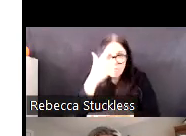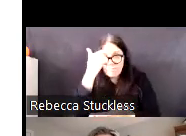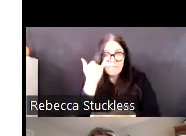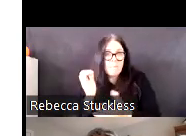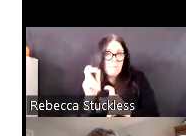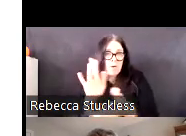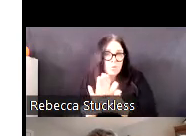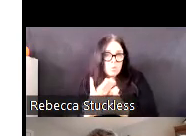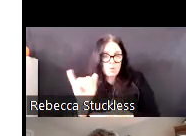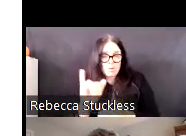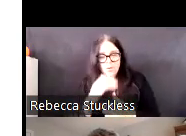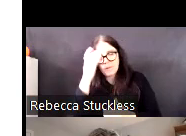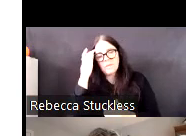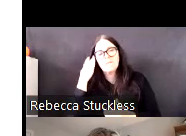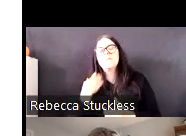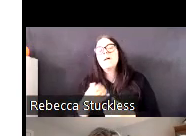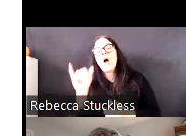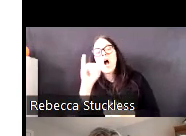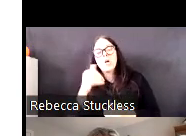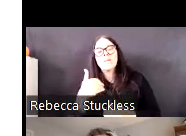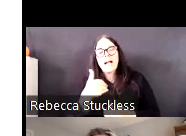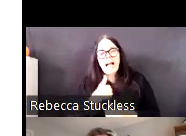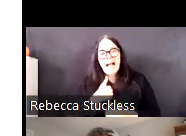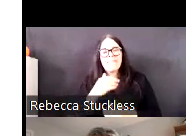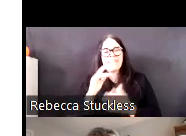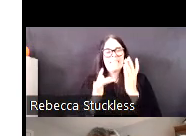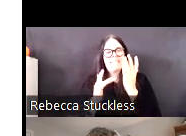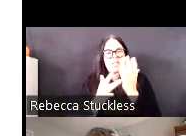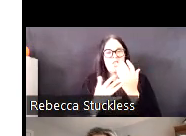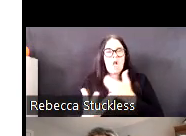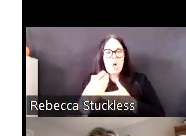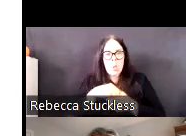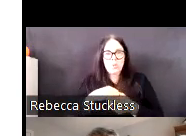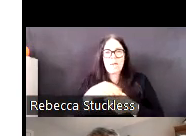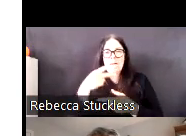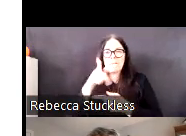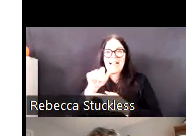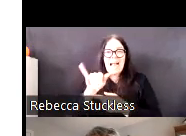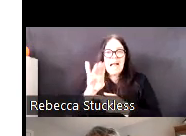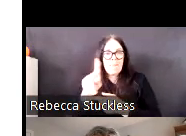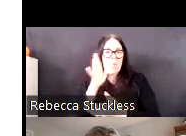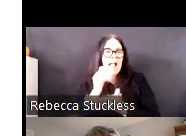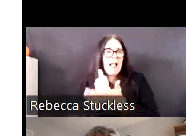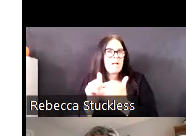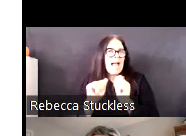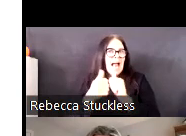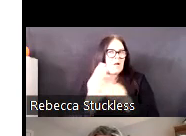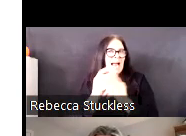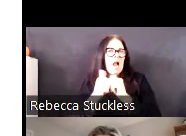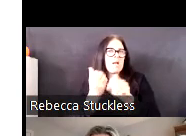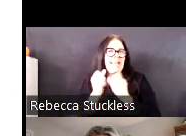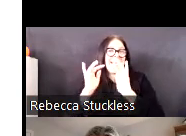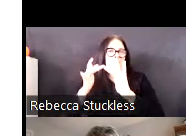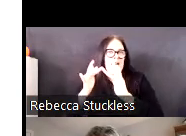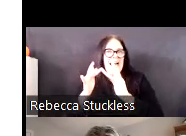as well. We also have Digital Inclusion Playbook that will help you with how you can get internet access for your learners, how you can